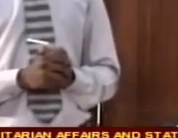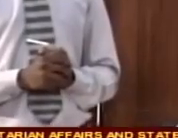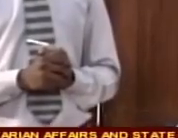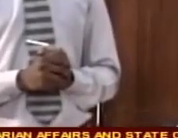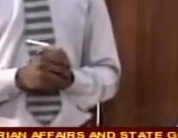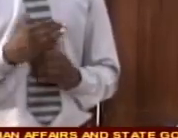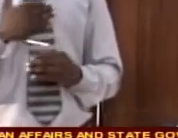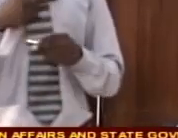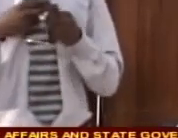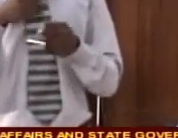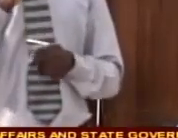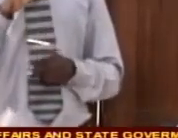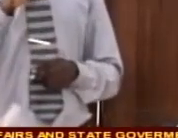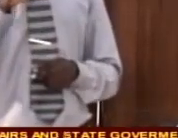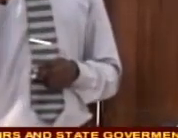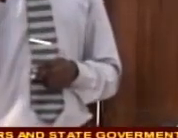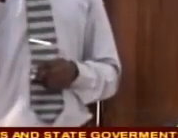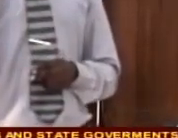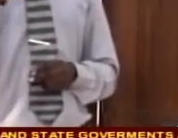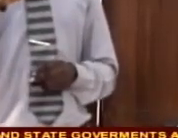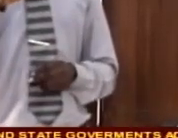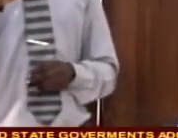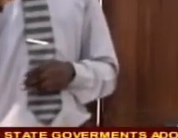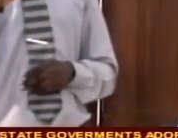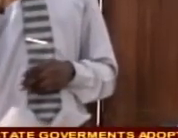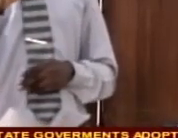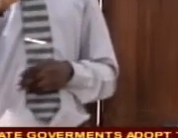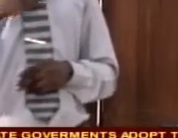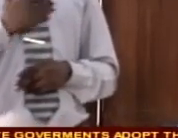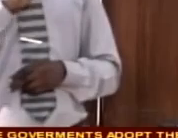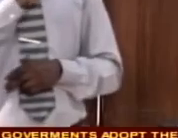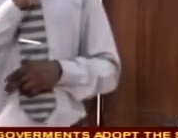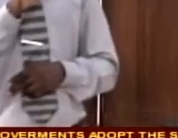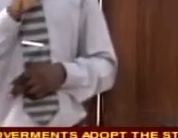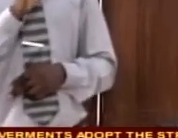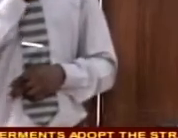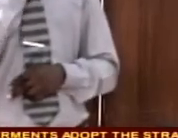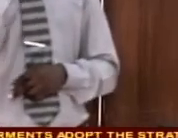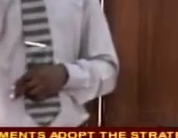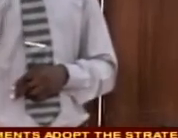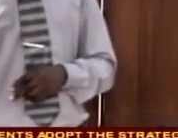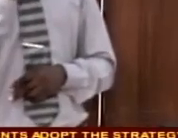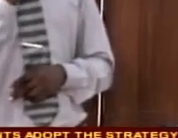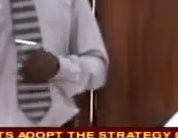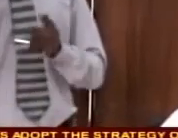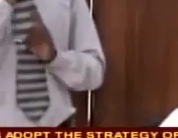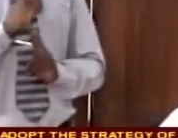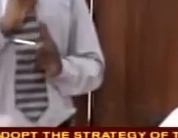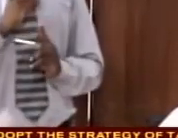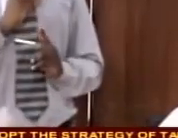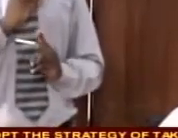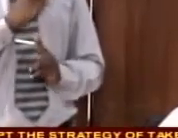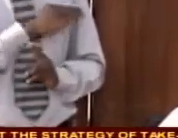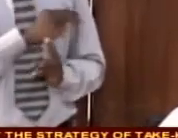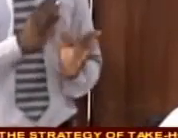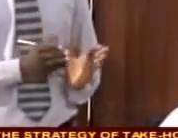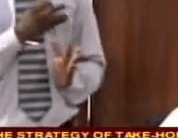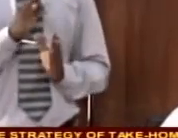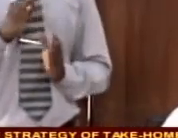My name is Felix Onwa. I'm from Reuters. My question is for the Honorable Minister of